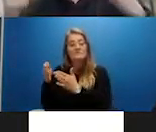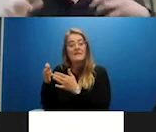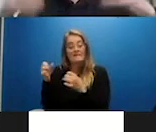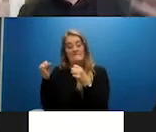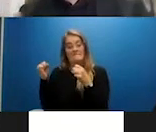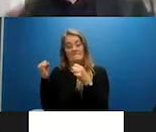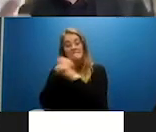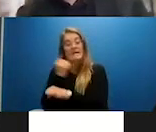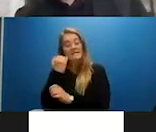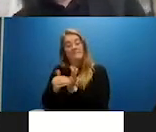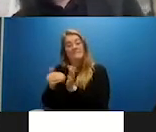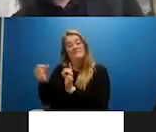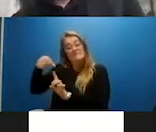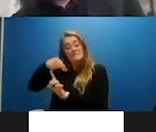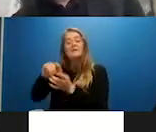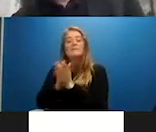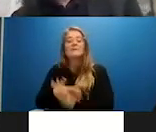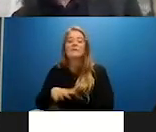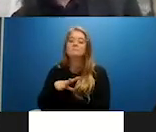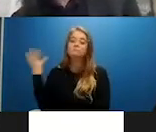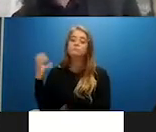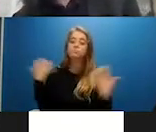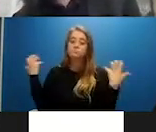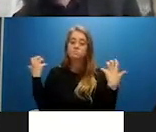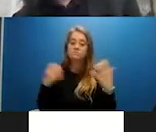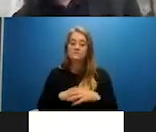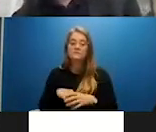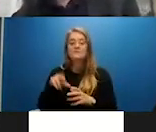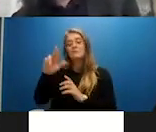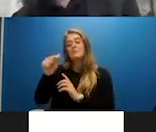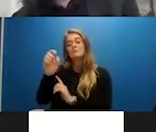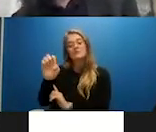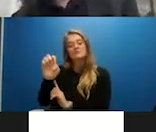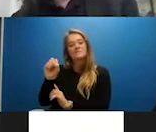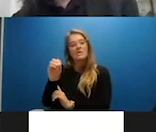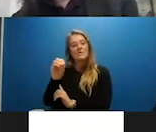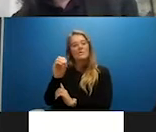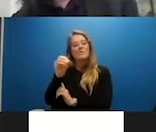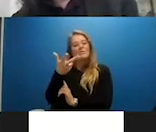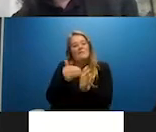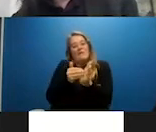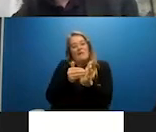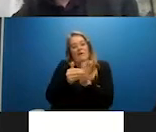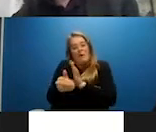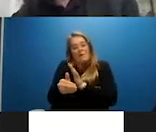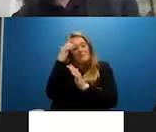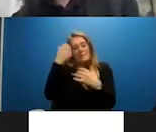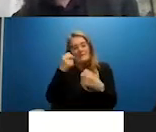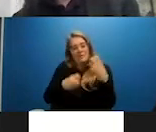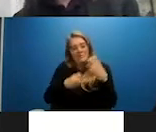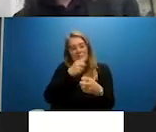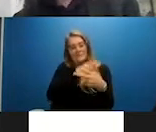if it's over-triggered, leads to rage. What are the three most common so-called mental health problems in Indigenous communities?